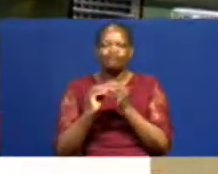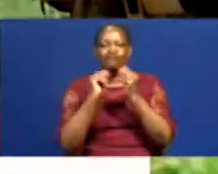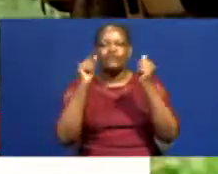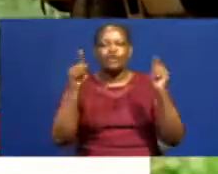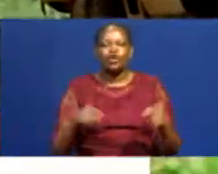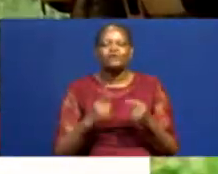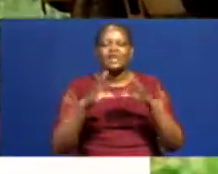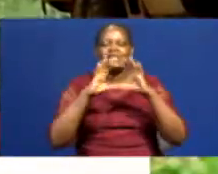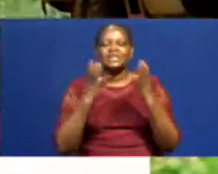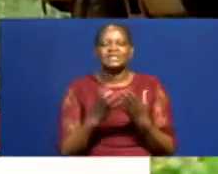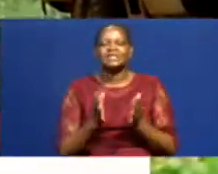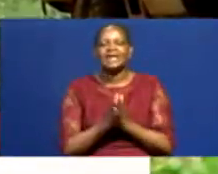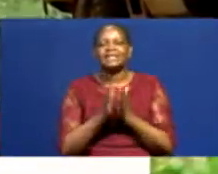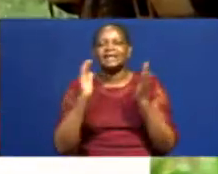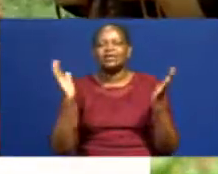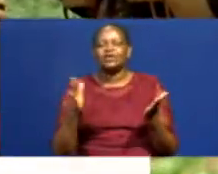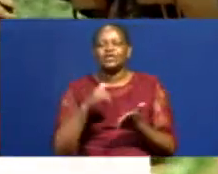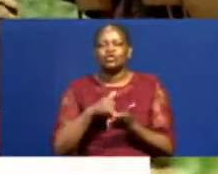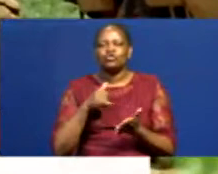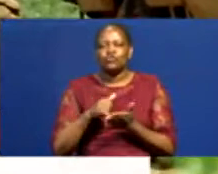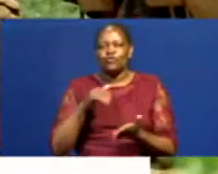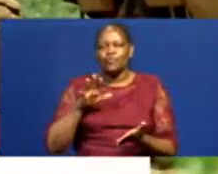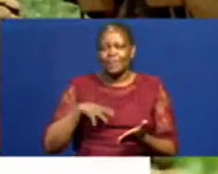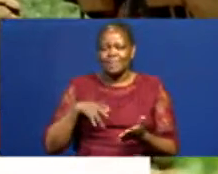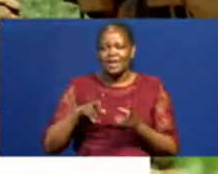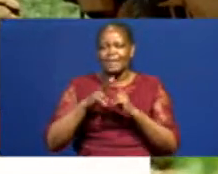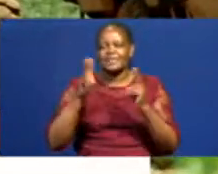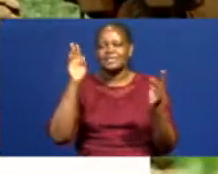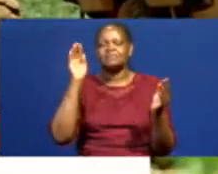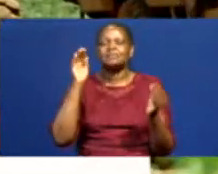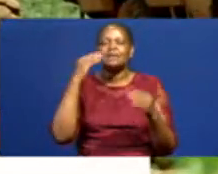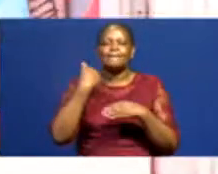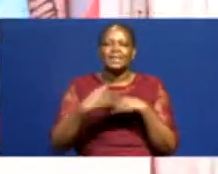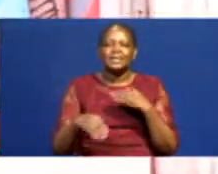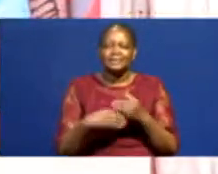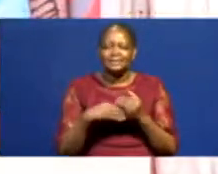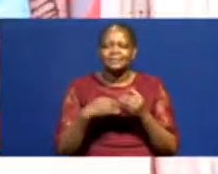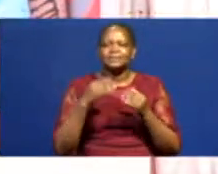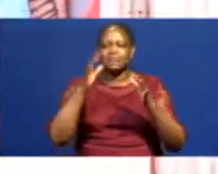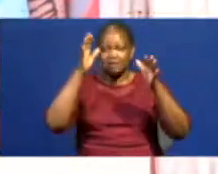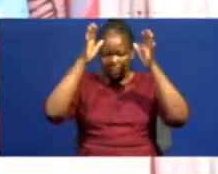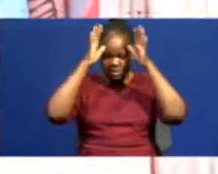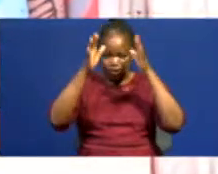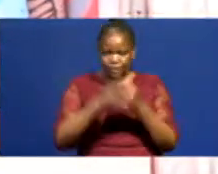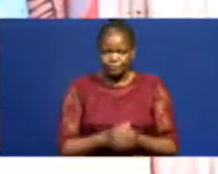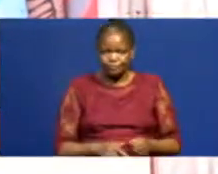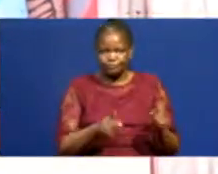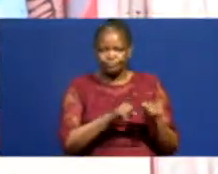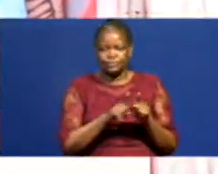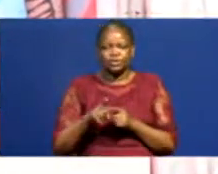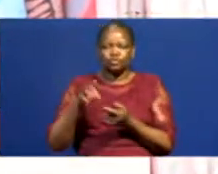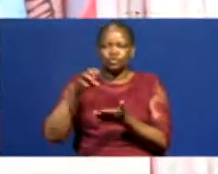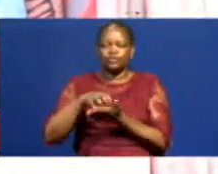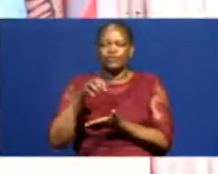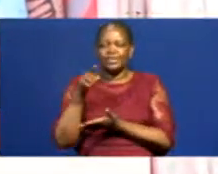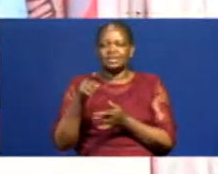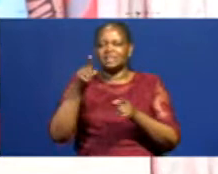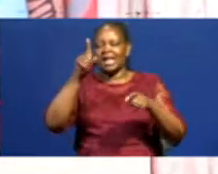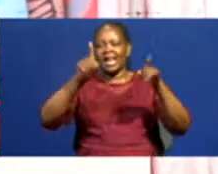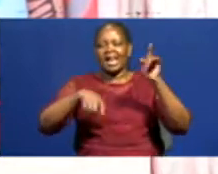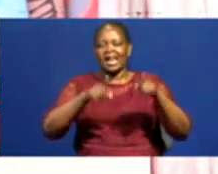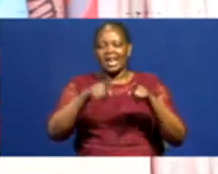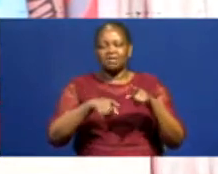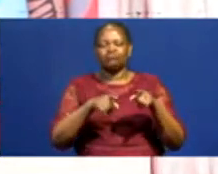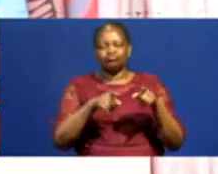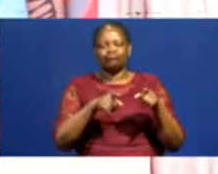world, while urging for inclusion of women in peace-building initiatives. As a consequence of this multidimensional